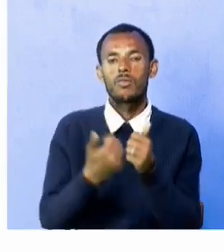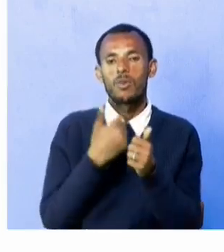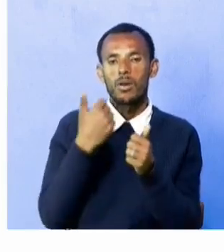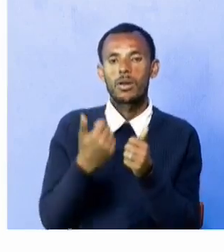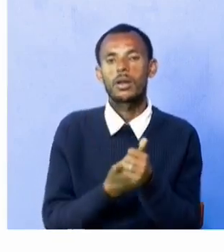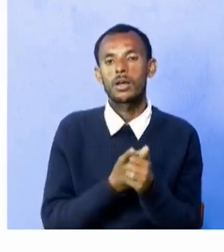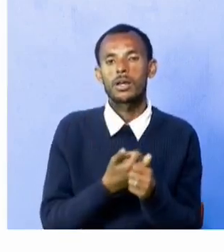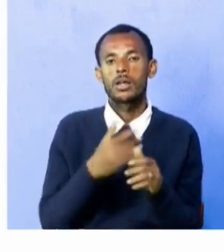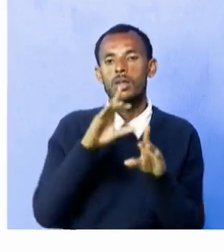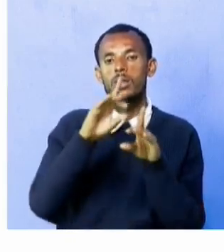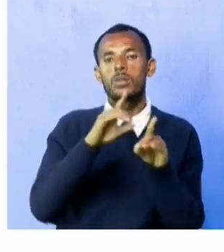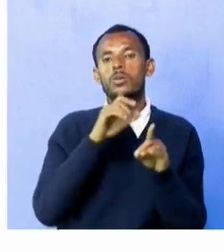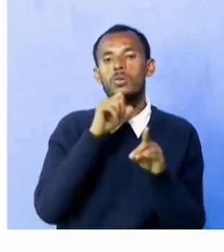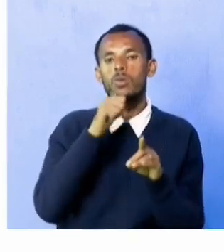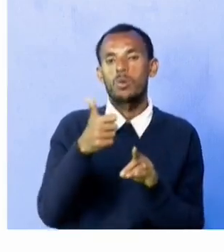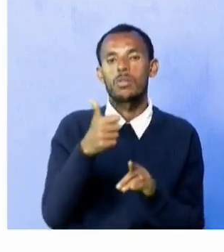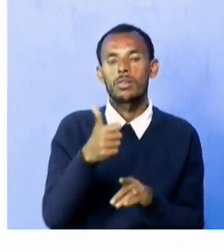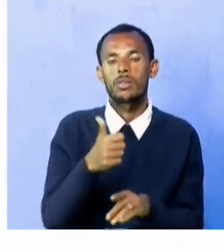do not